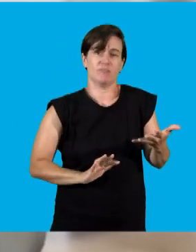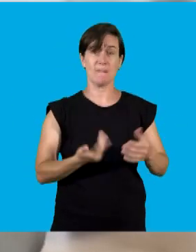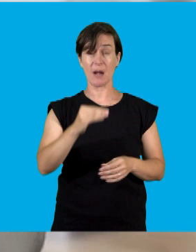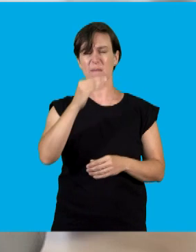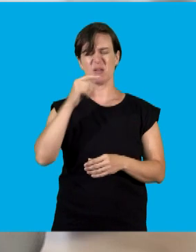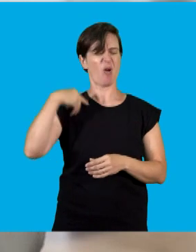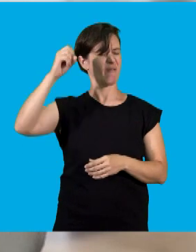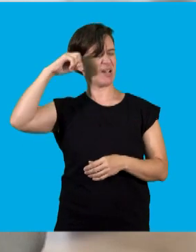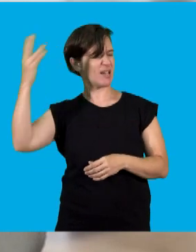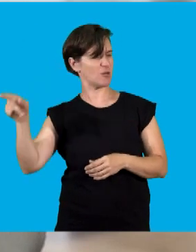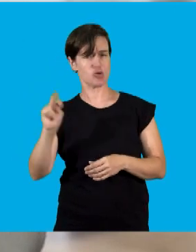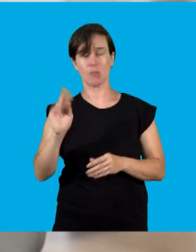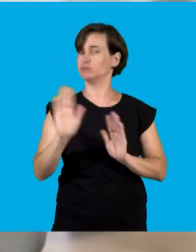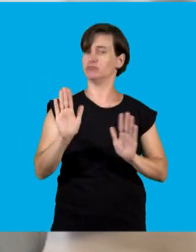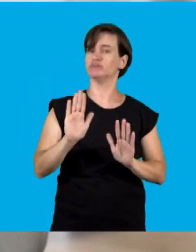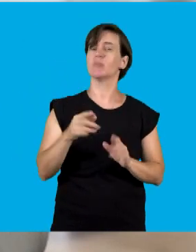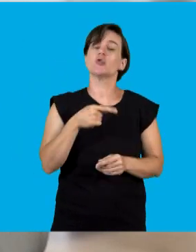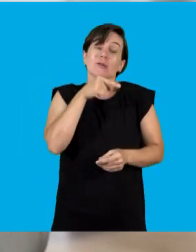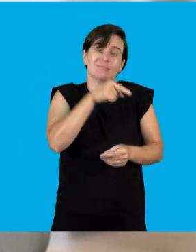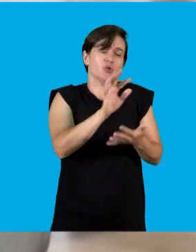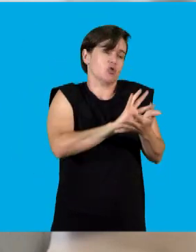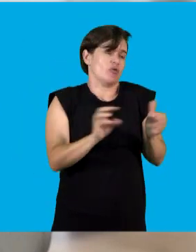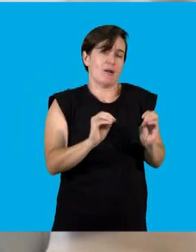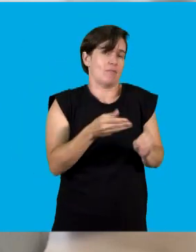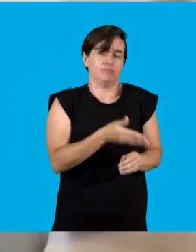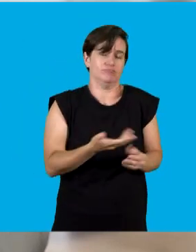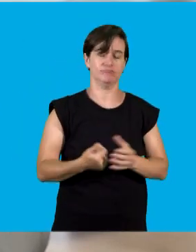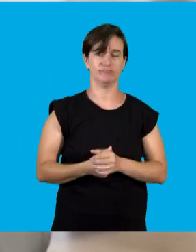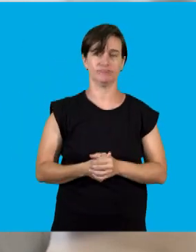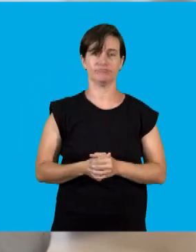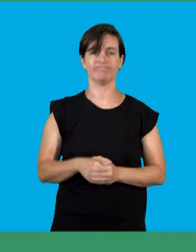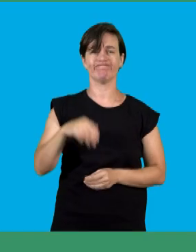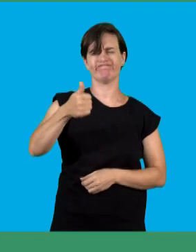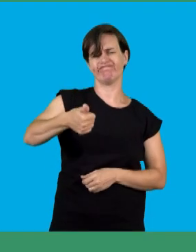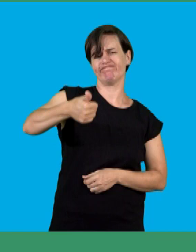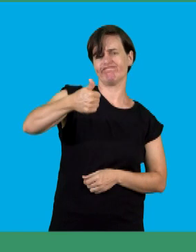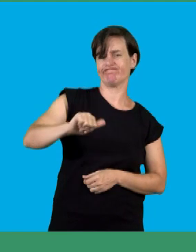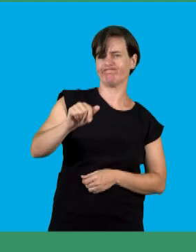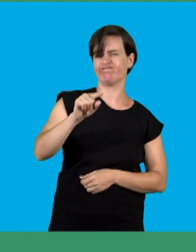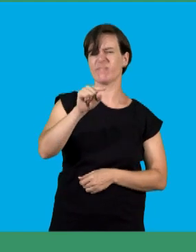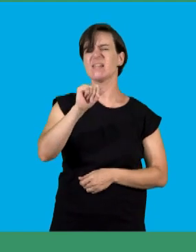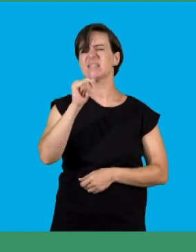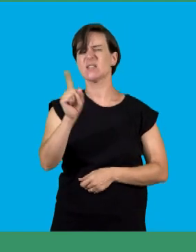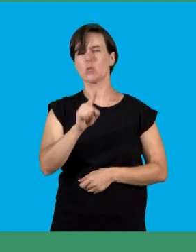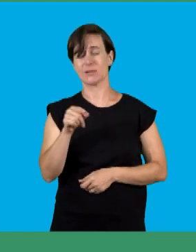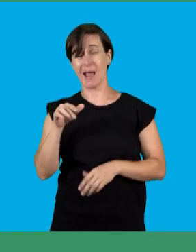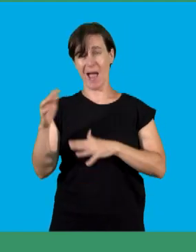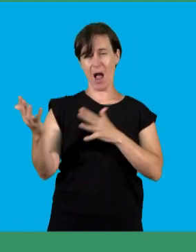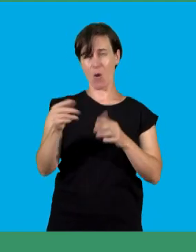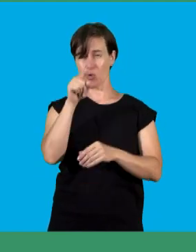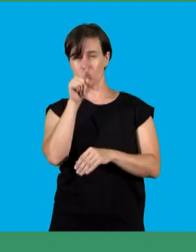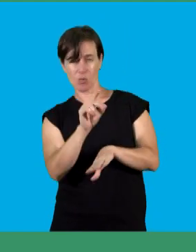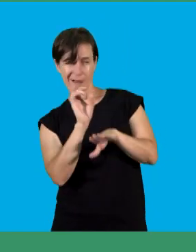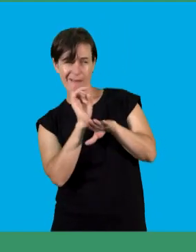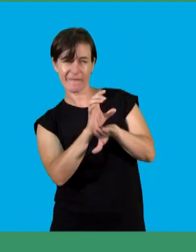that does not mean you mustn't know it. Right, the next question said, advise NL on how they could apply any